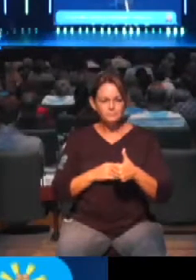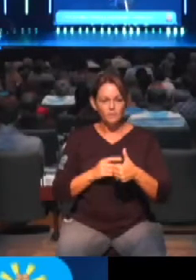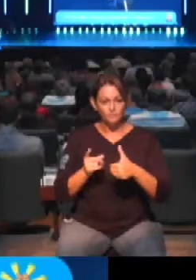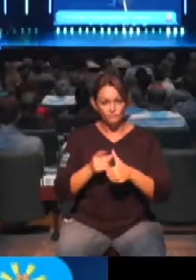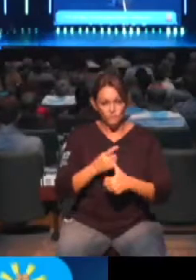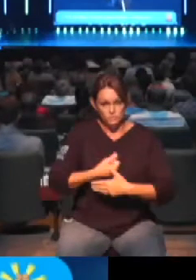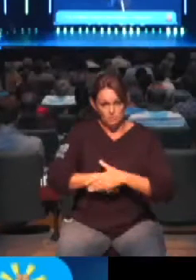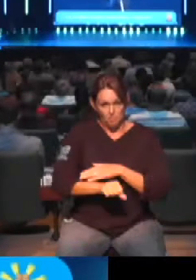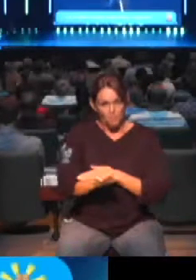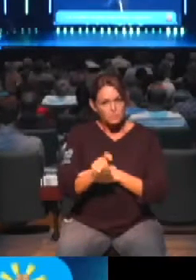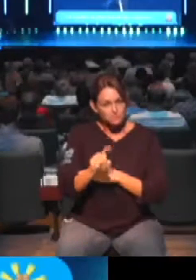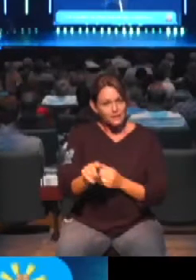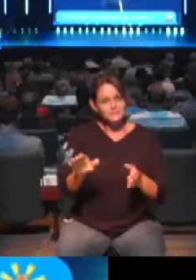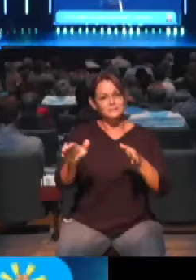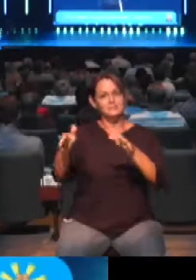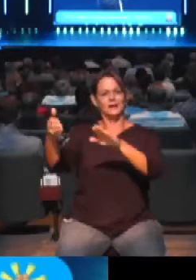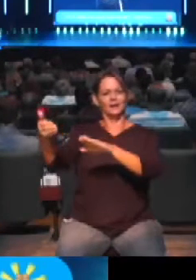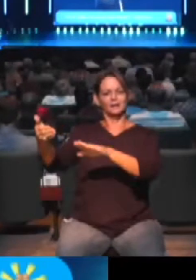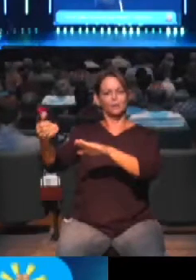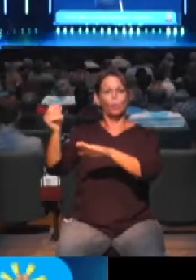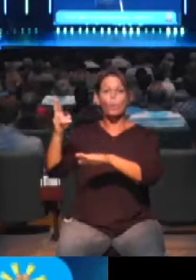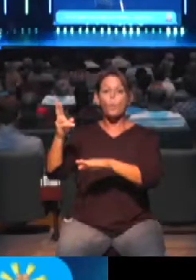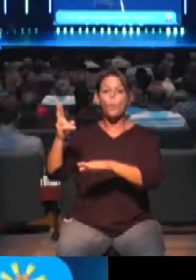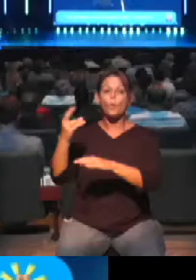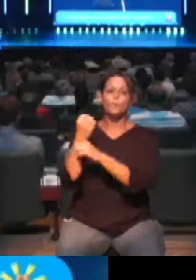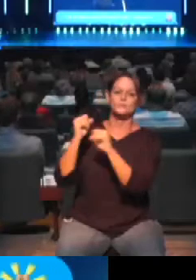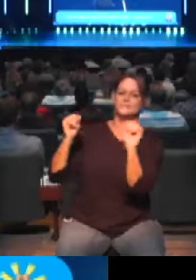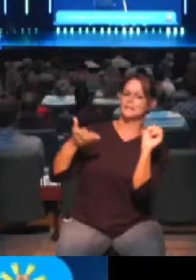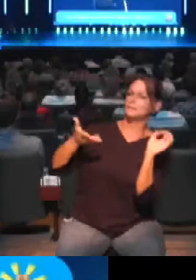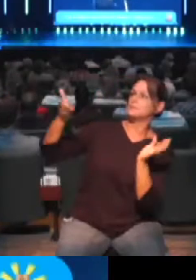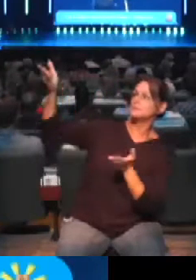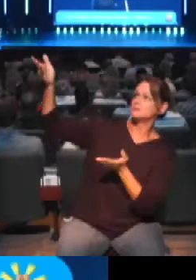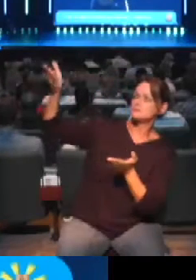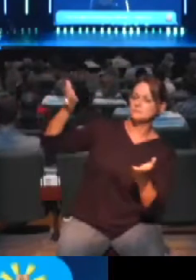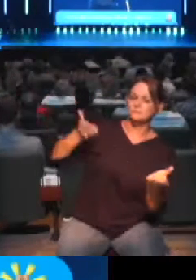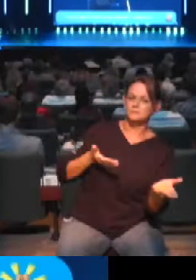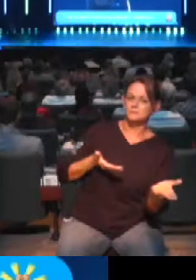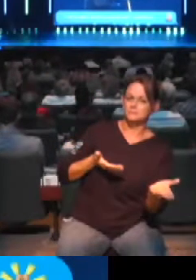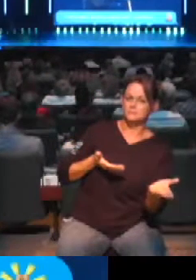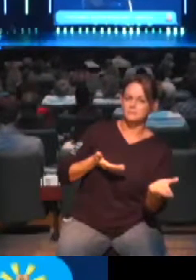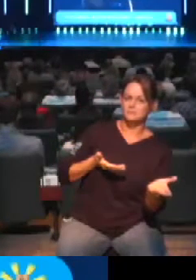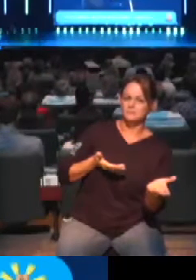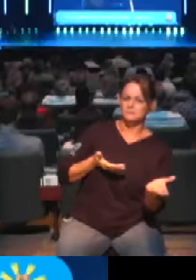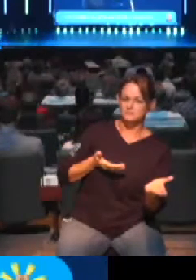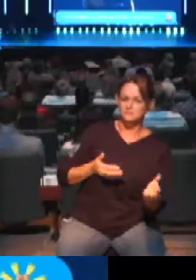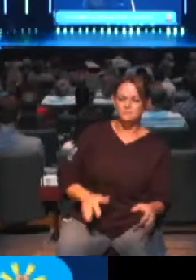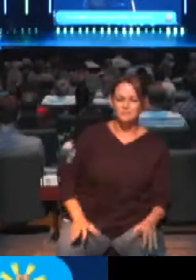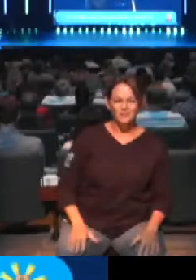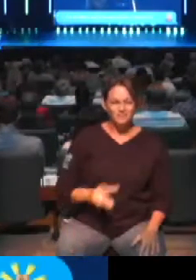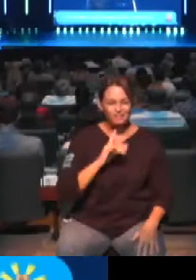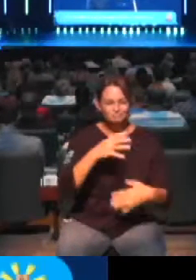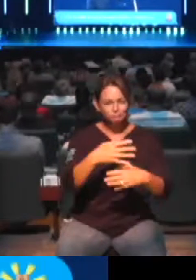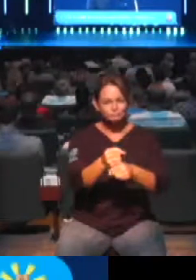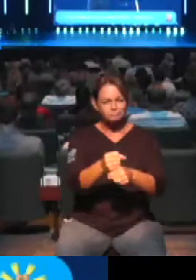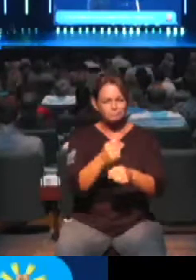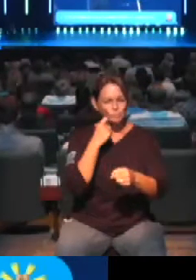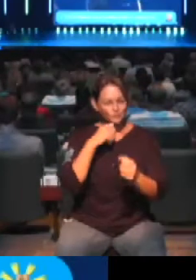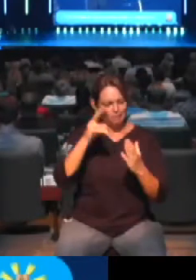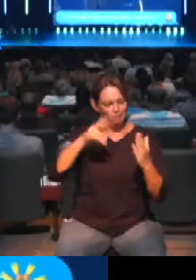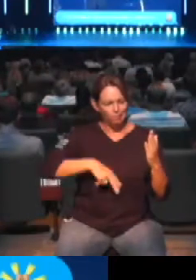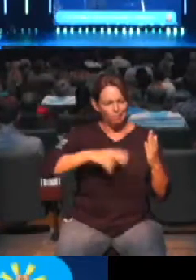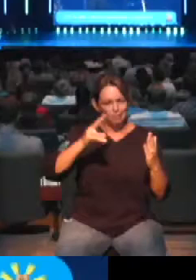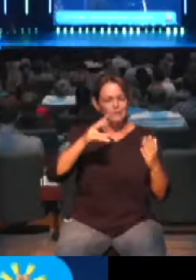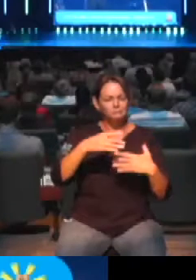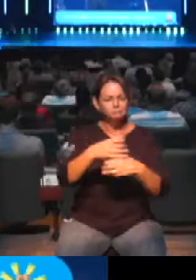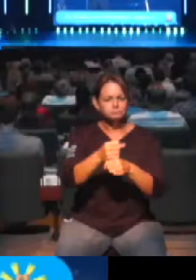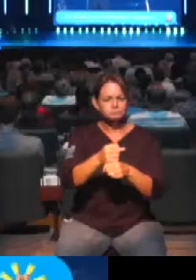be sacrificed or redeemed. That's what we just read. I'm just putting it in a topic, a header that we can look